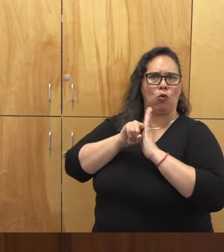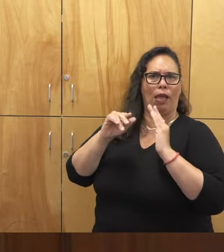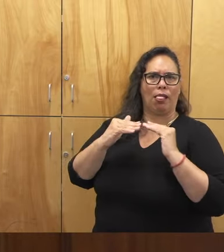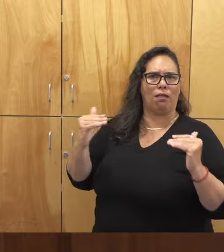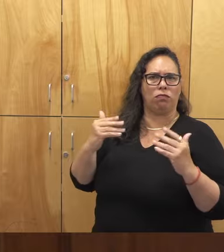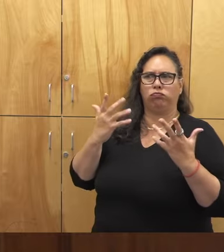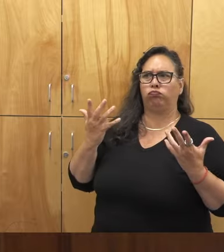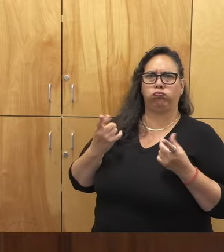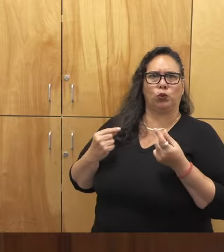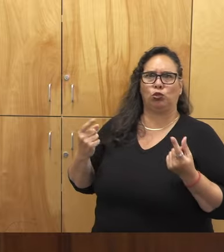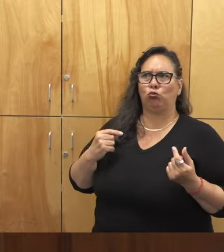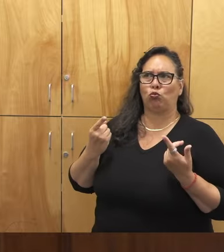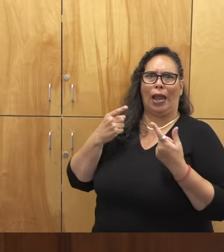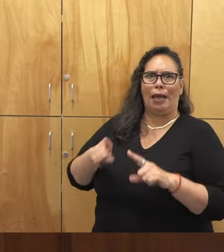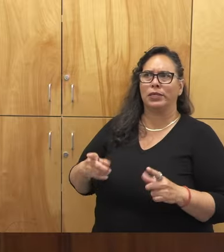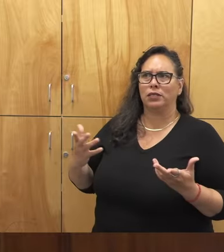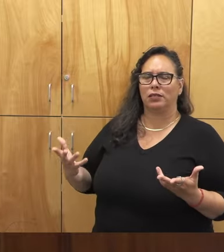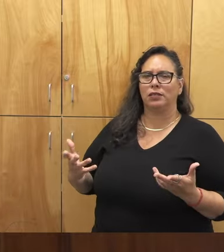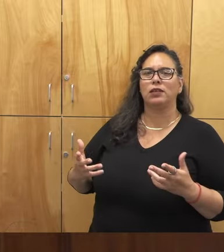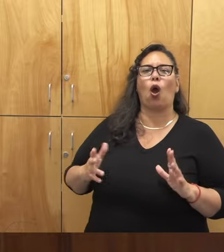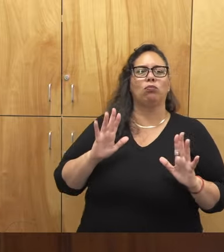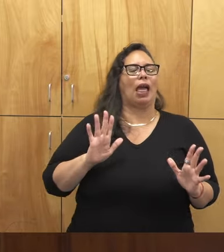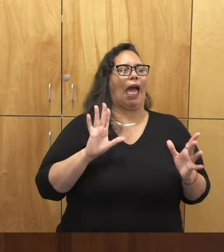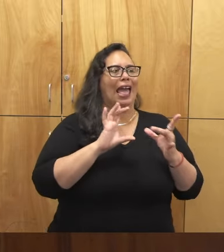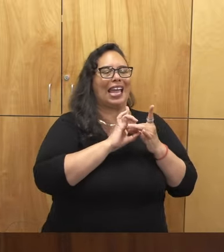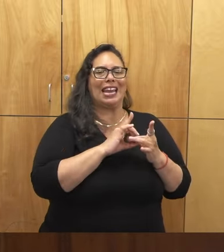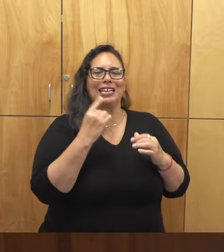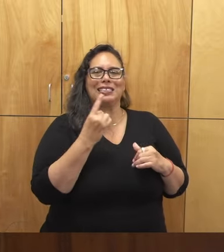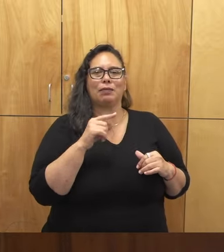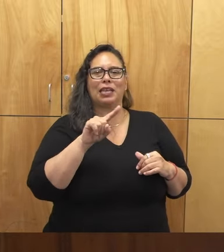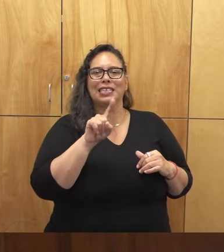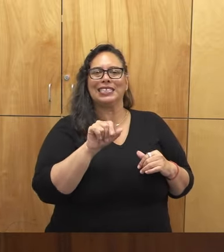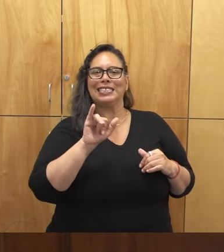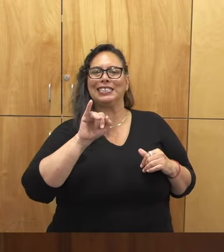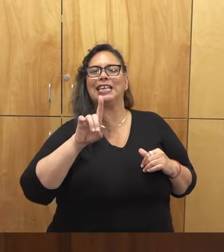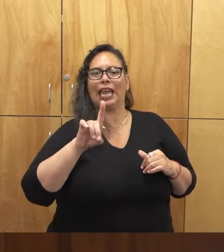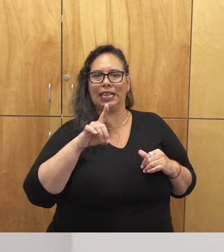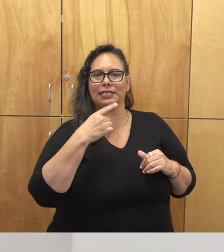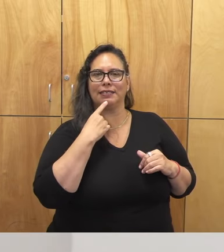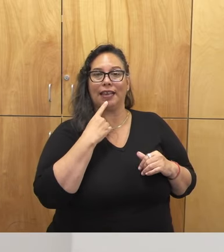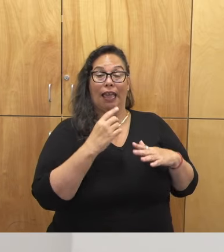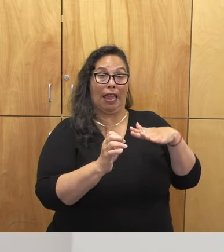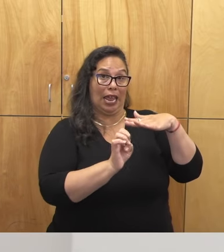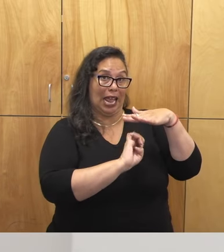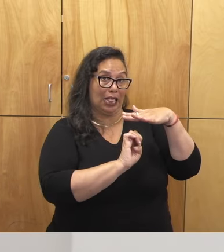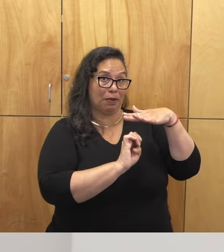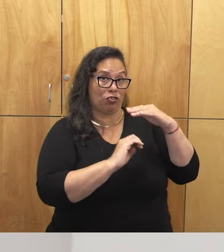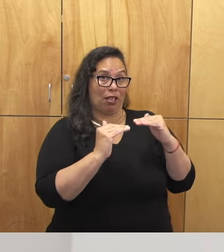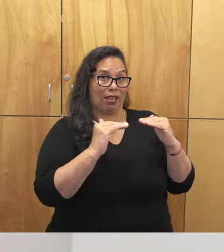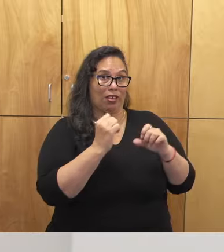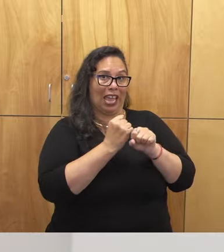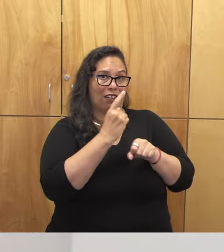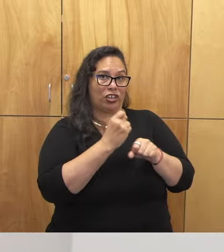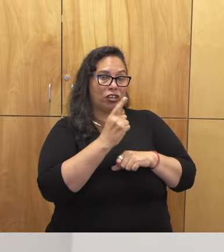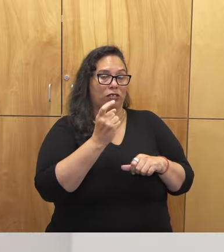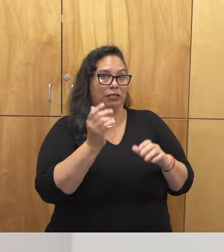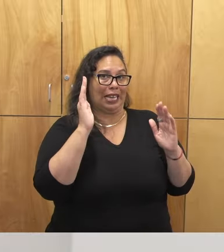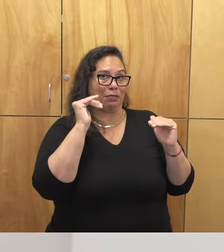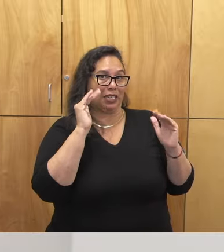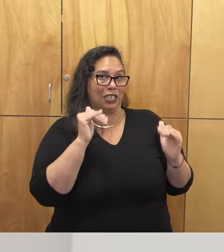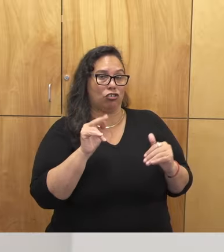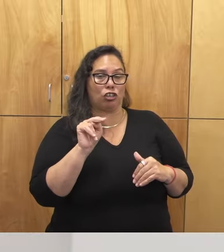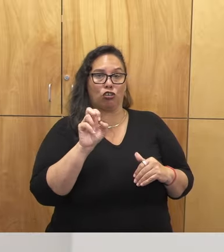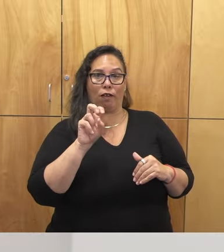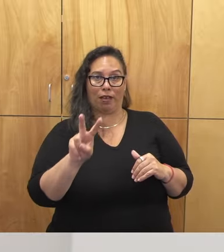Like, what happens at that point? I'll connect back to something Mr. Zaid shared a moment ago. So, at the elementary level, every year there's an expectation in